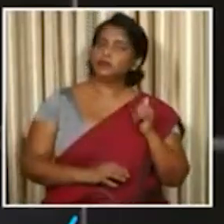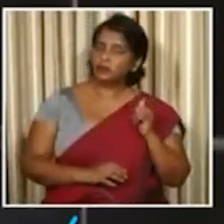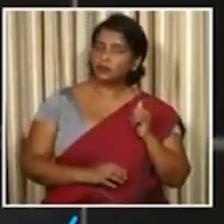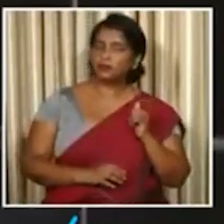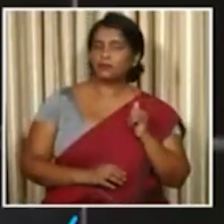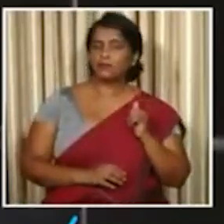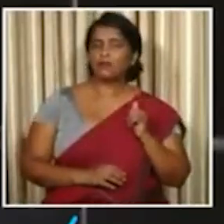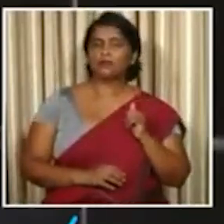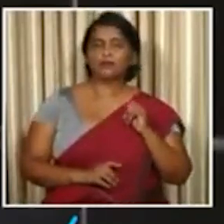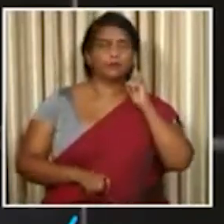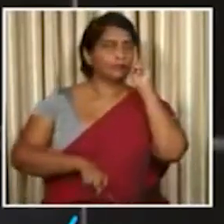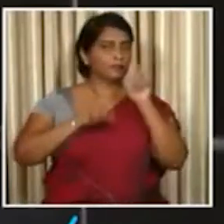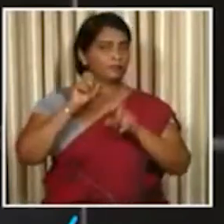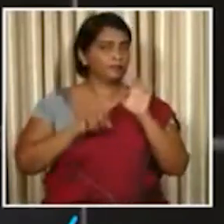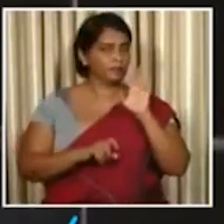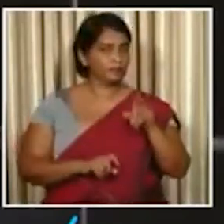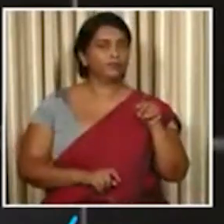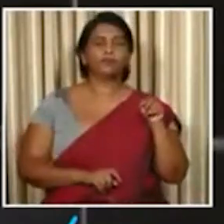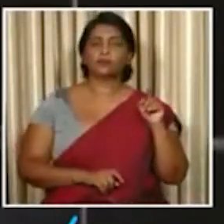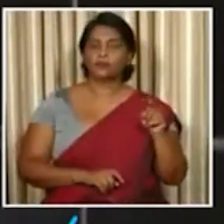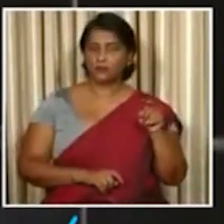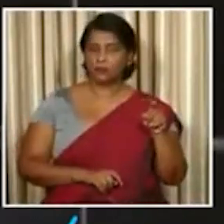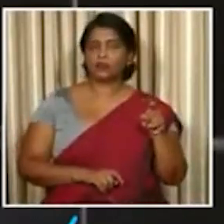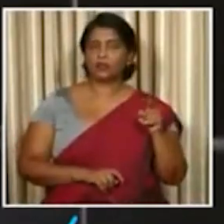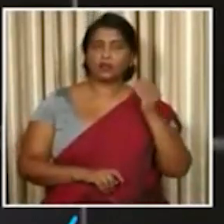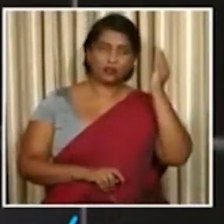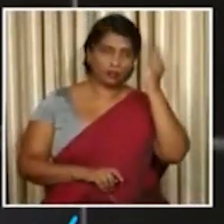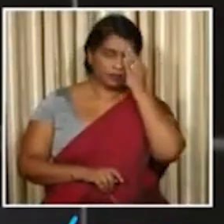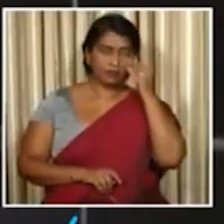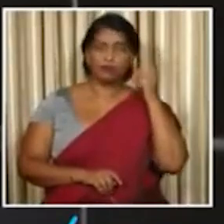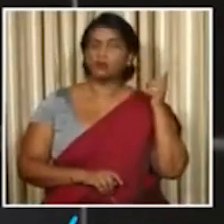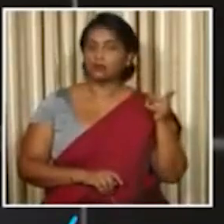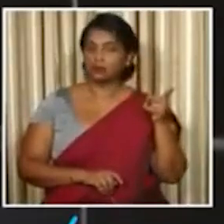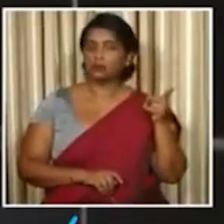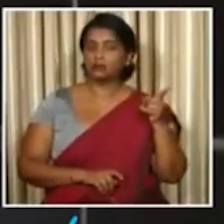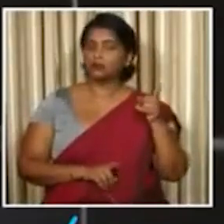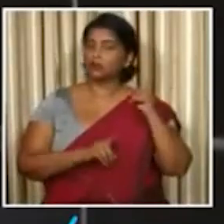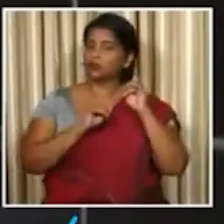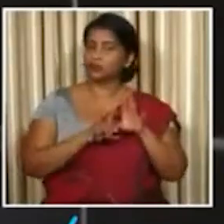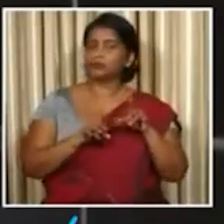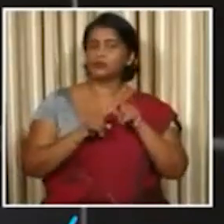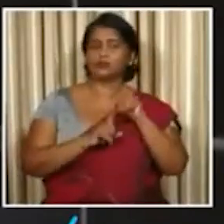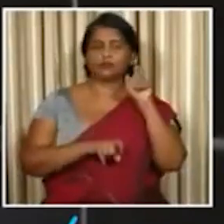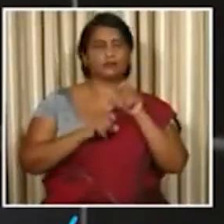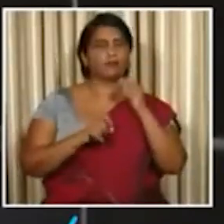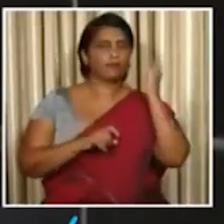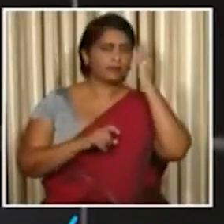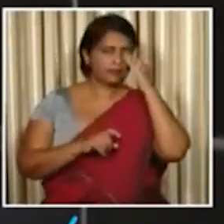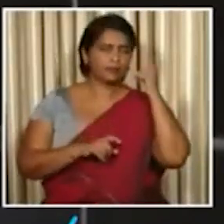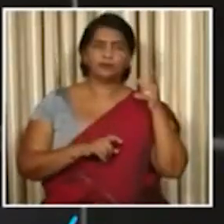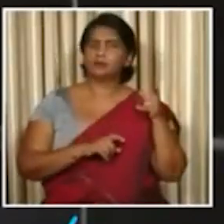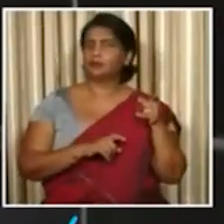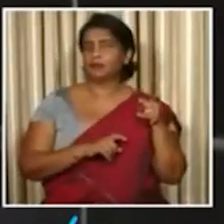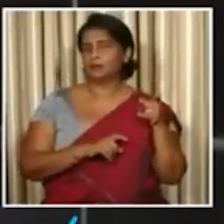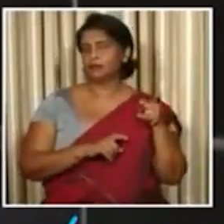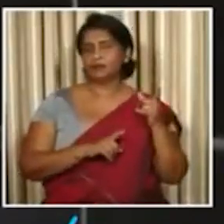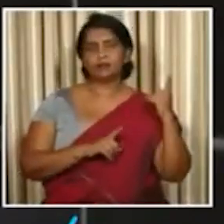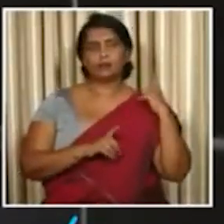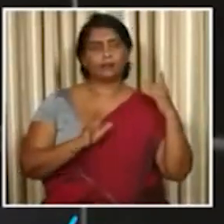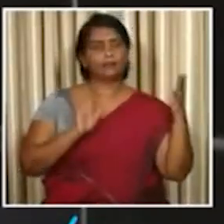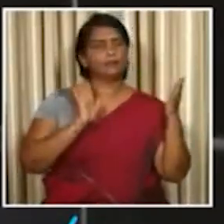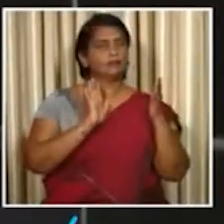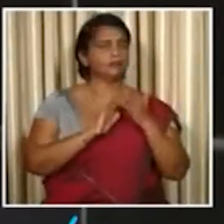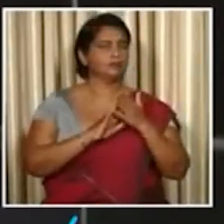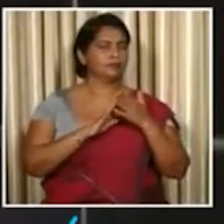alongside Israeli defense forces. Very unfortunate. The Minister of Foreign Affairs of Singapore, Honorable Vivian Balakrishnan,